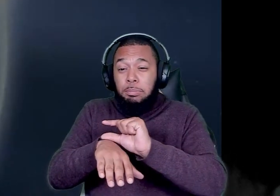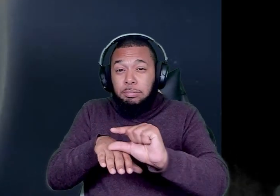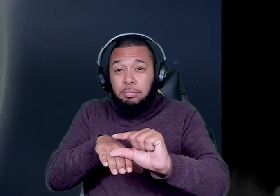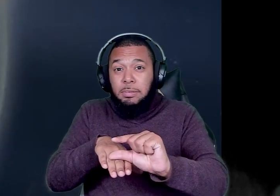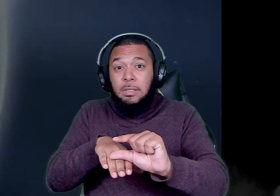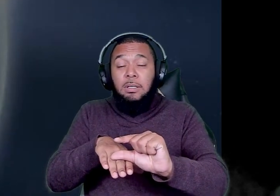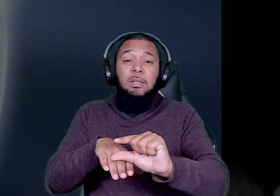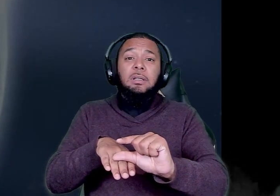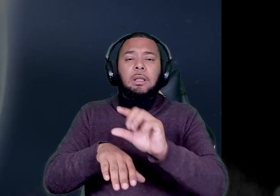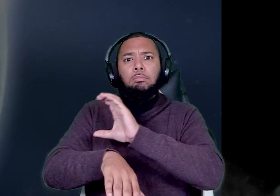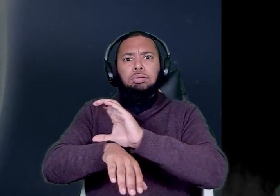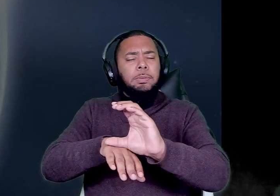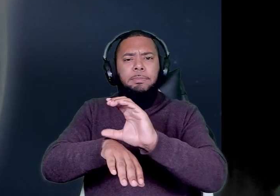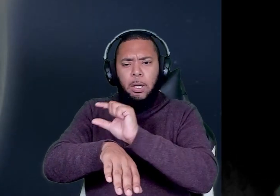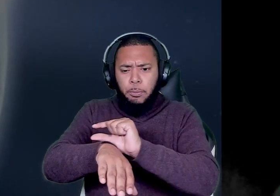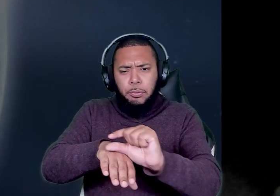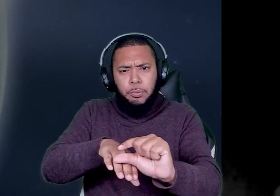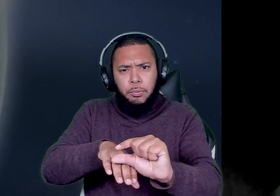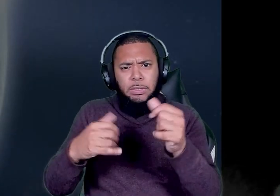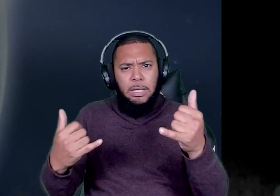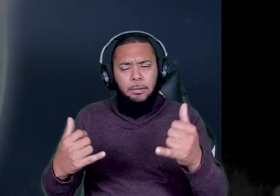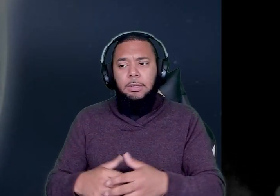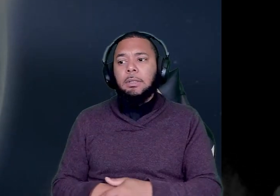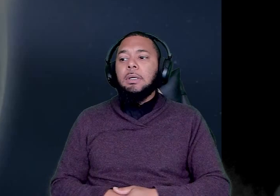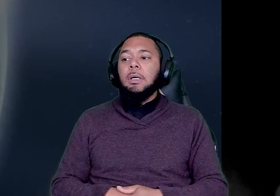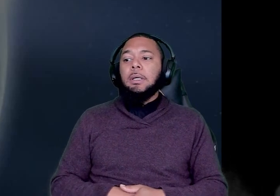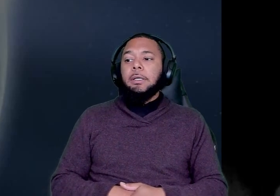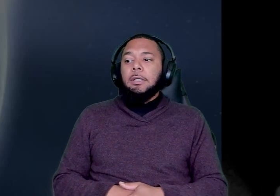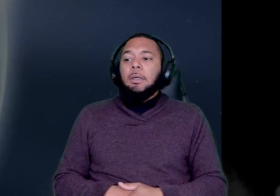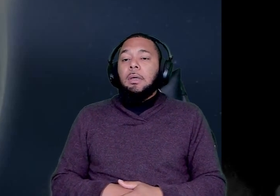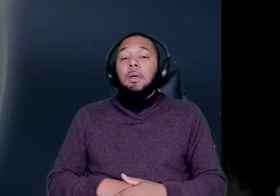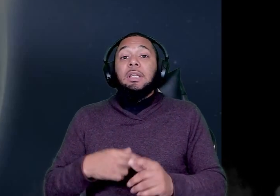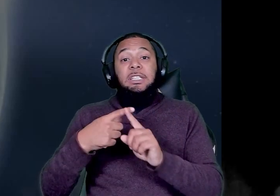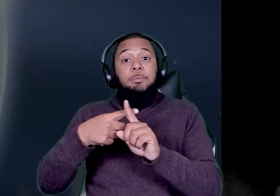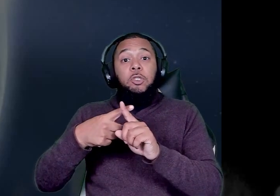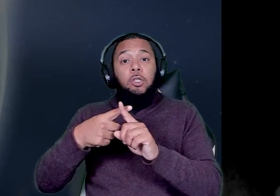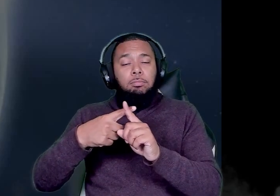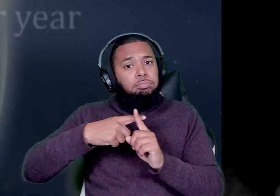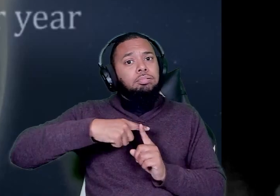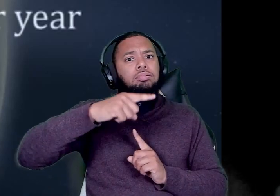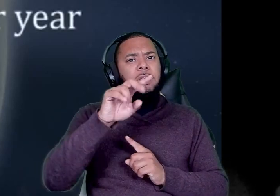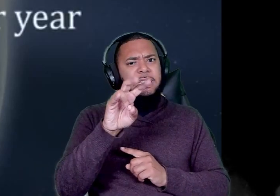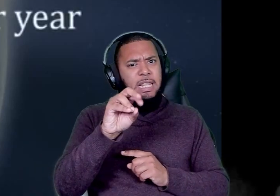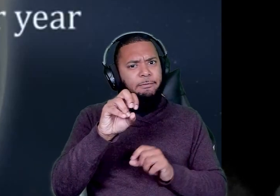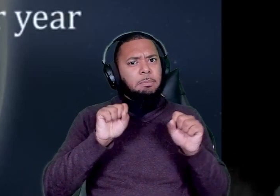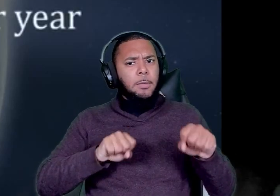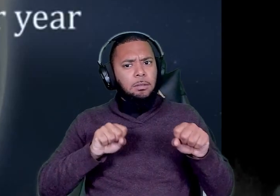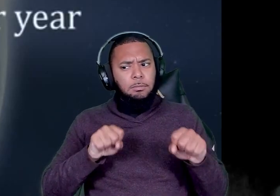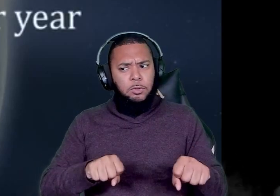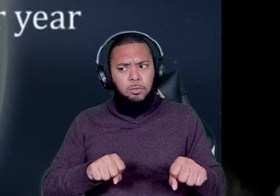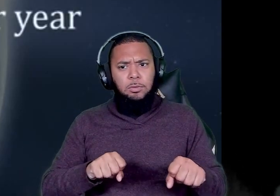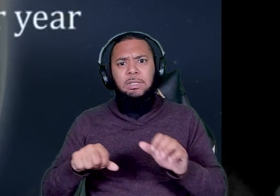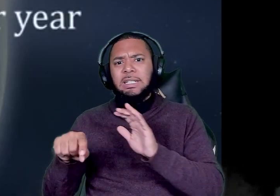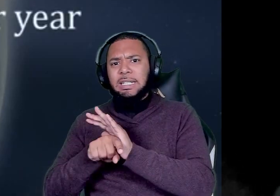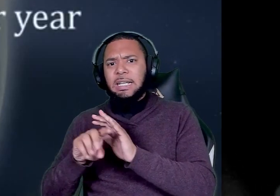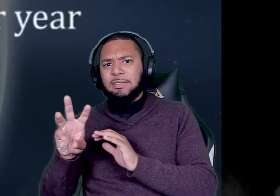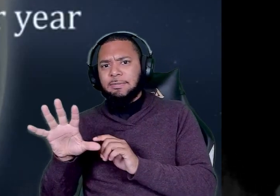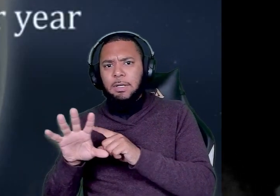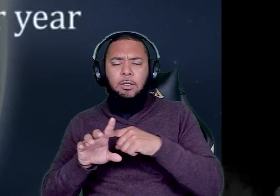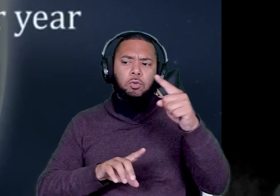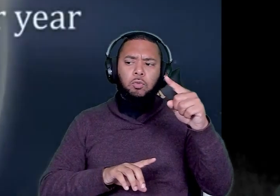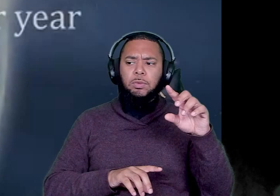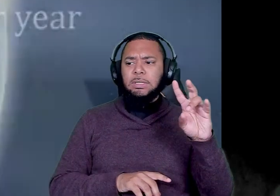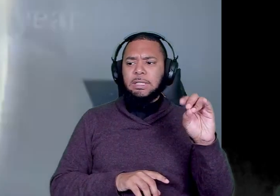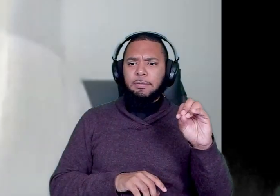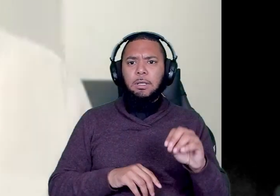Temperature range here is -65, but it does get up to 70 degrees Fahrenheit. Annual precipitation 12 to 30 inches a year, a